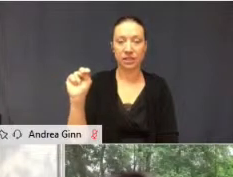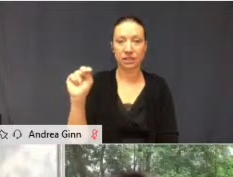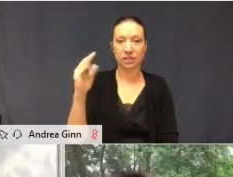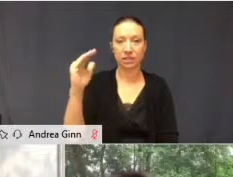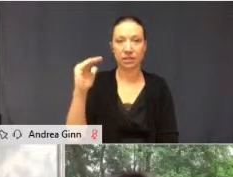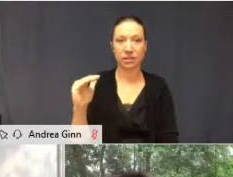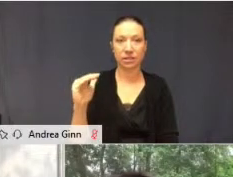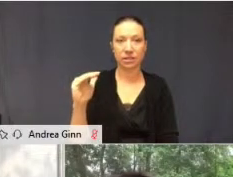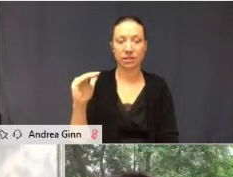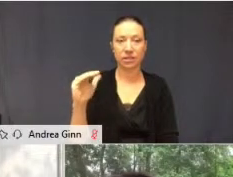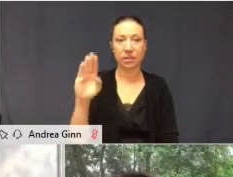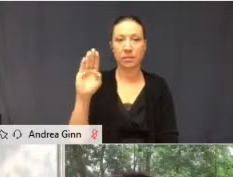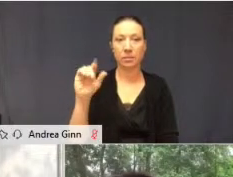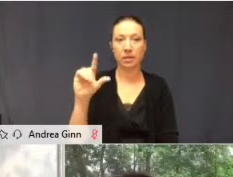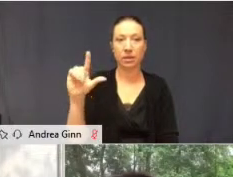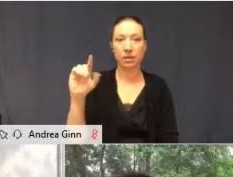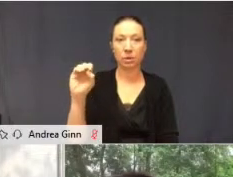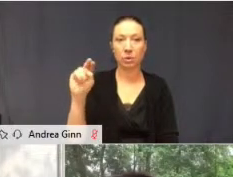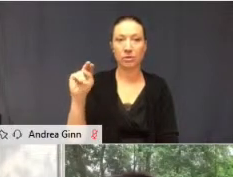Senator Bill O'Neill?